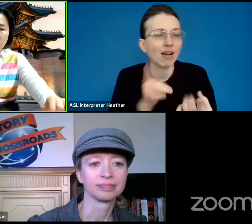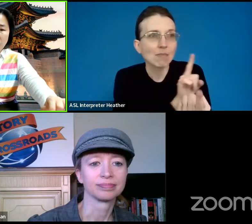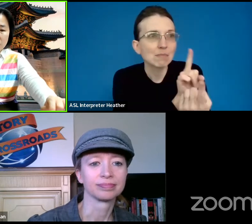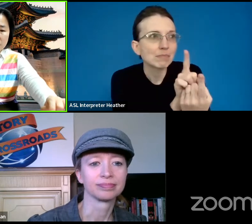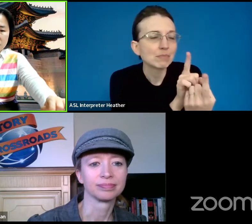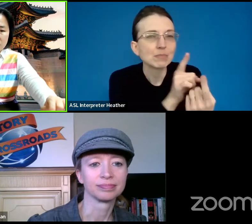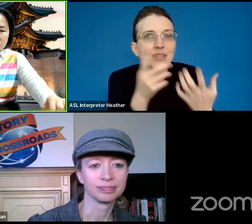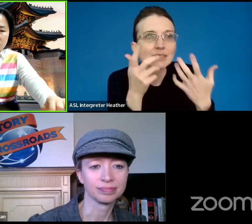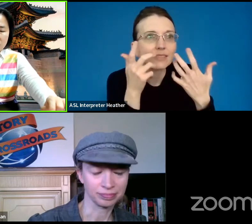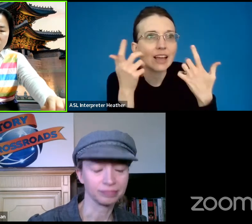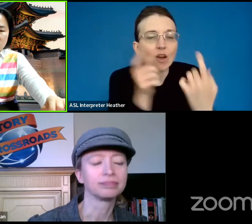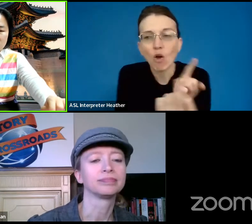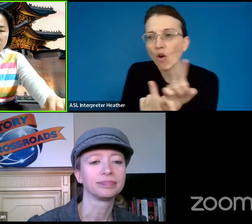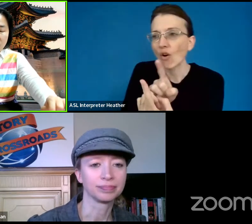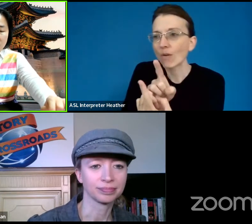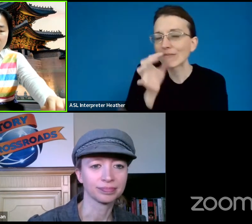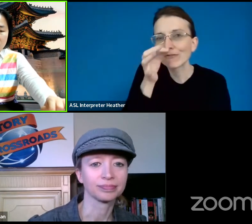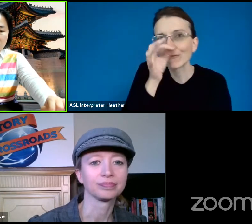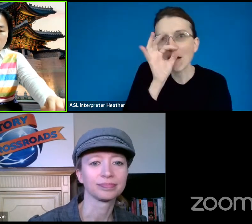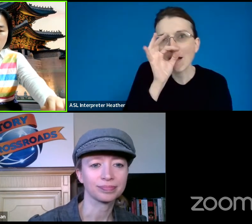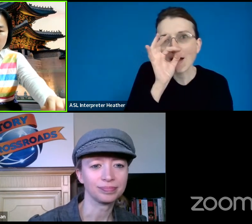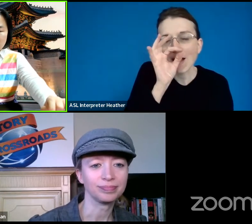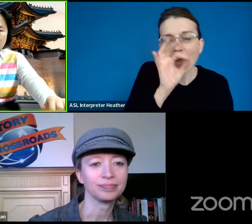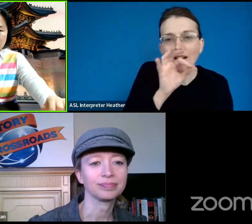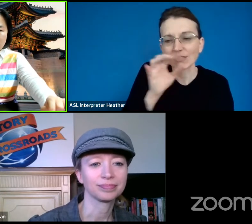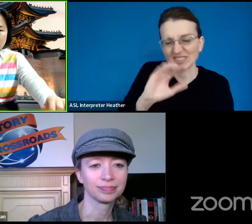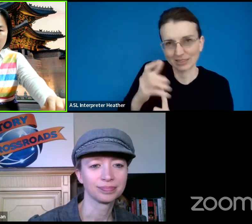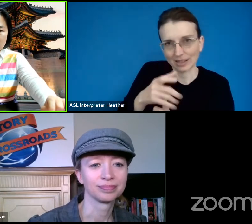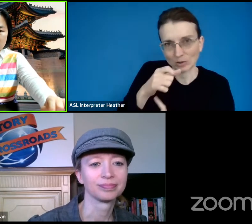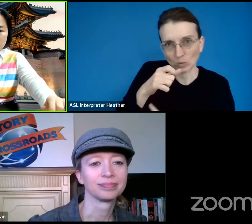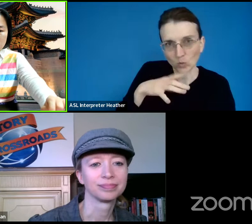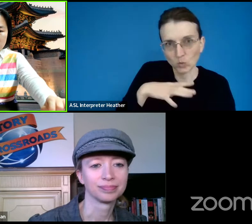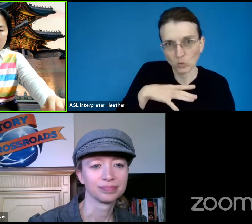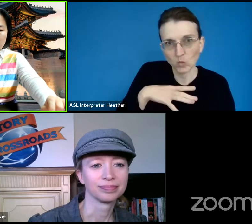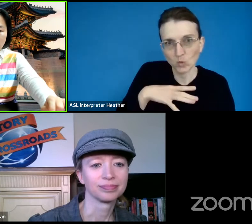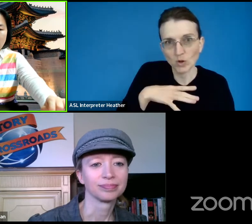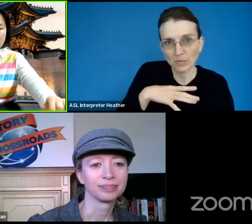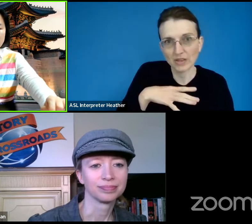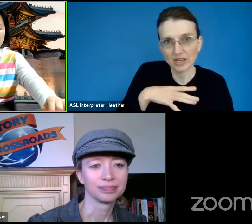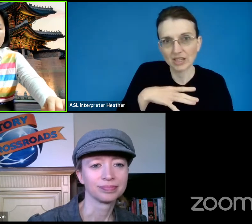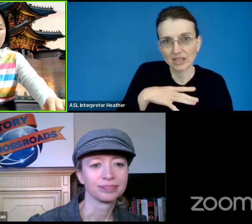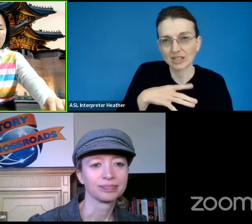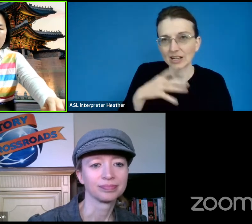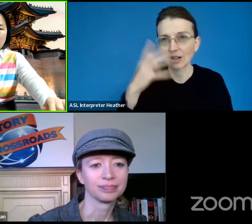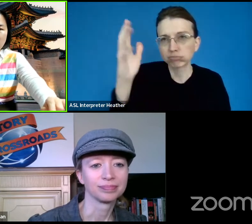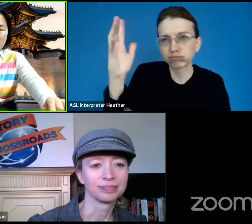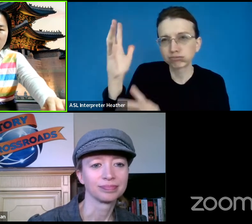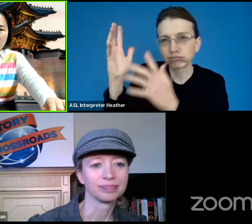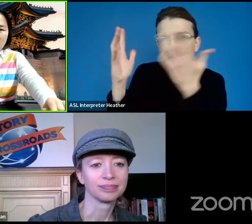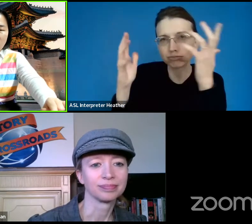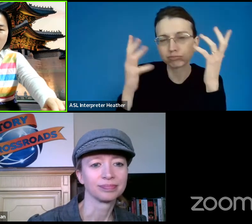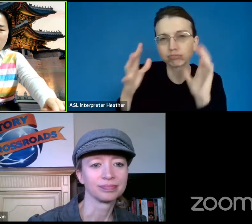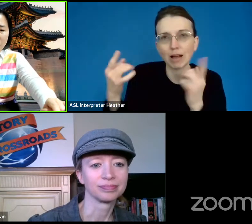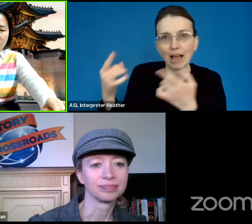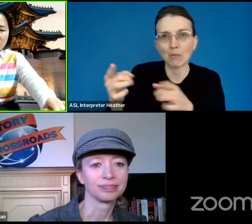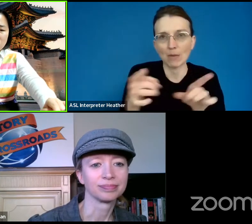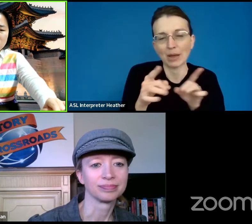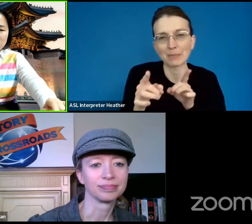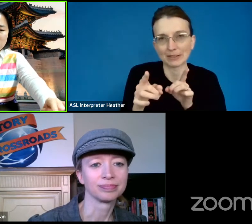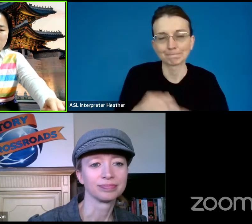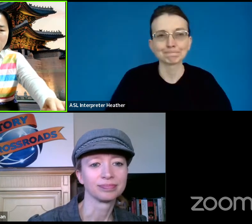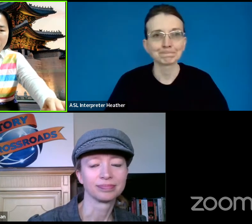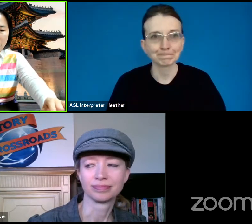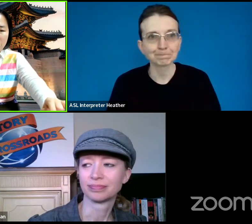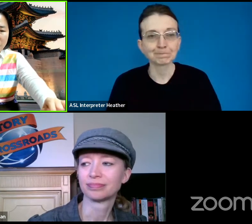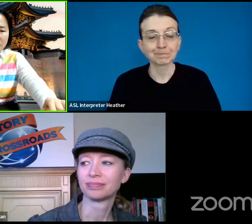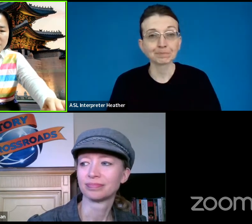a fox disguised as a woman in the deep, deep forest. A man